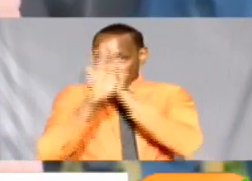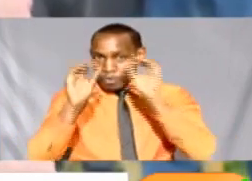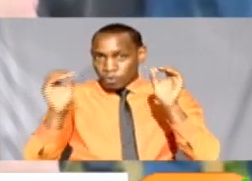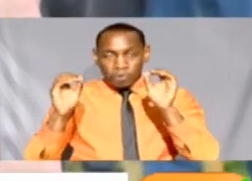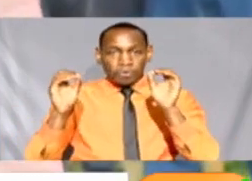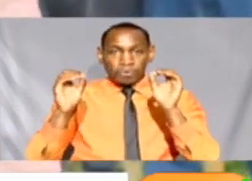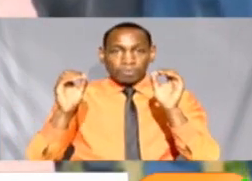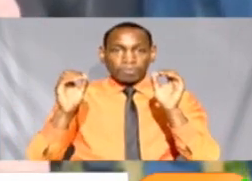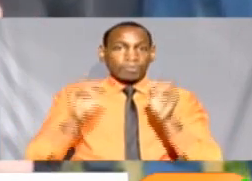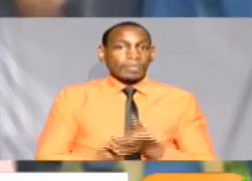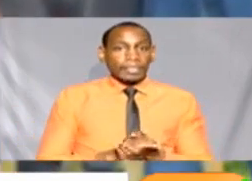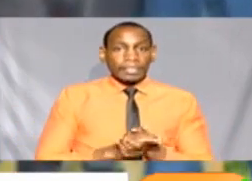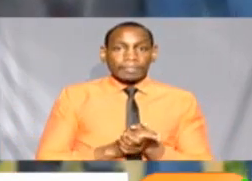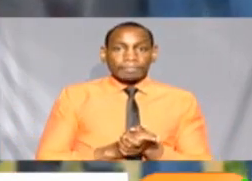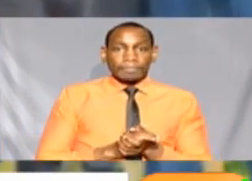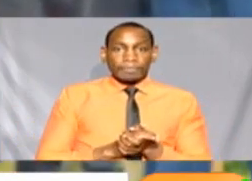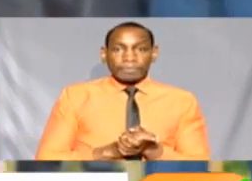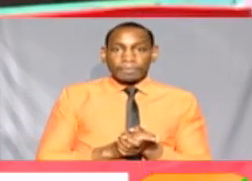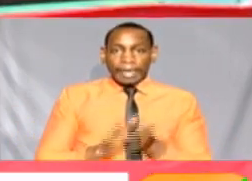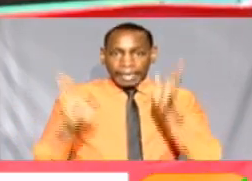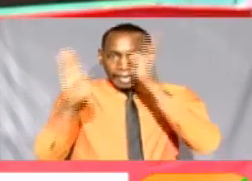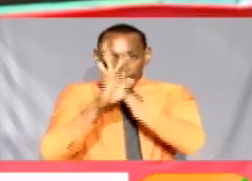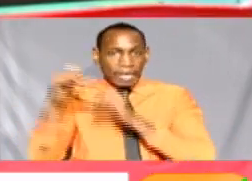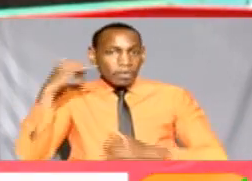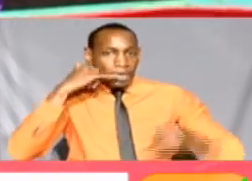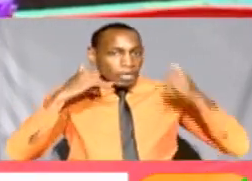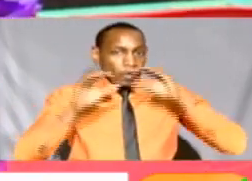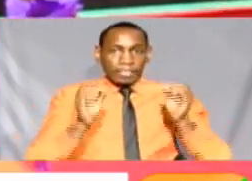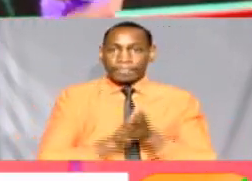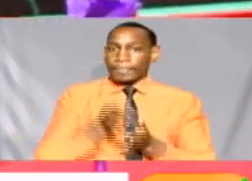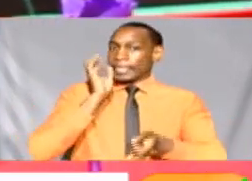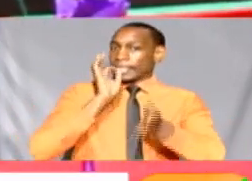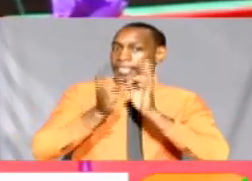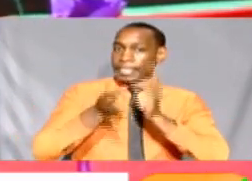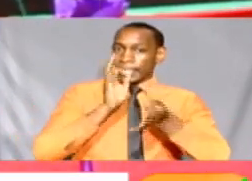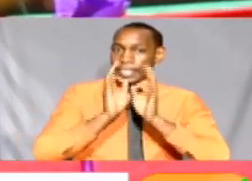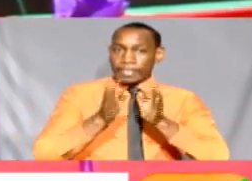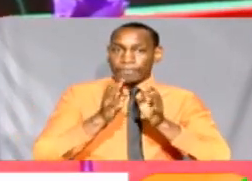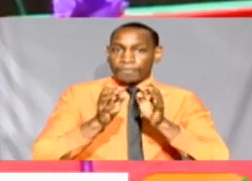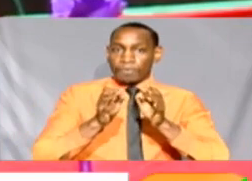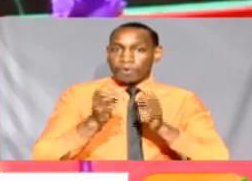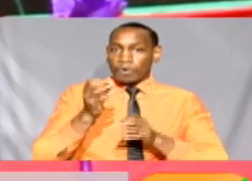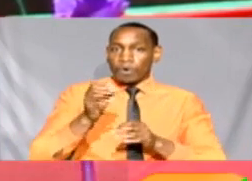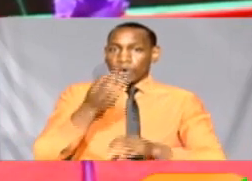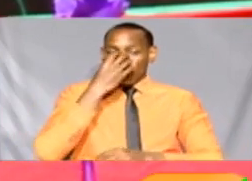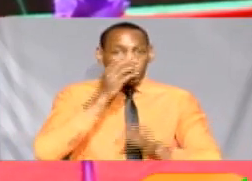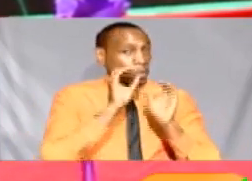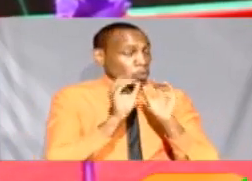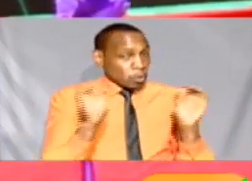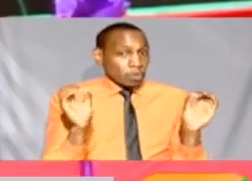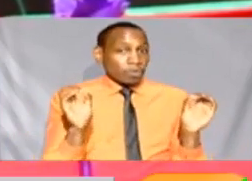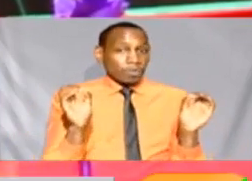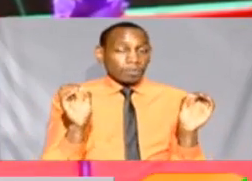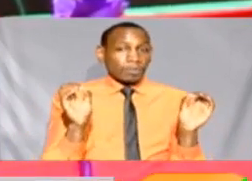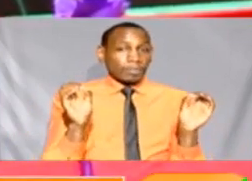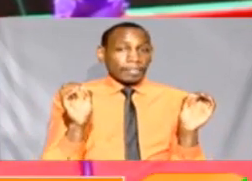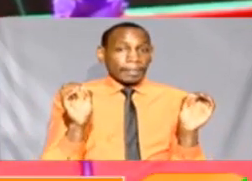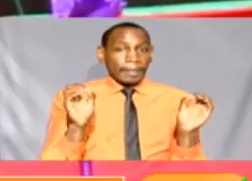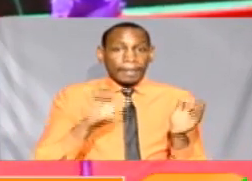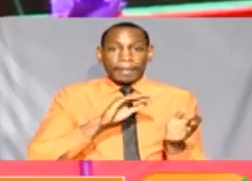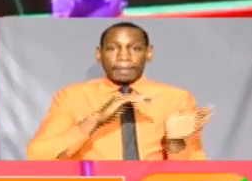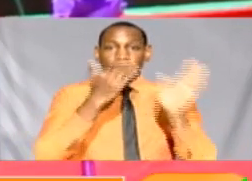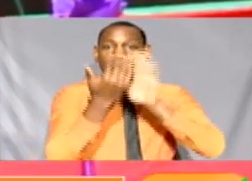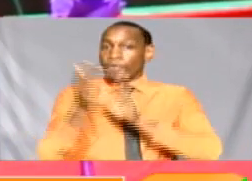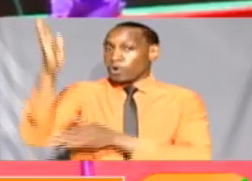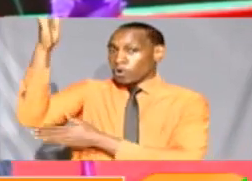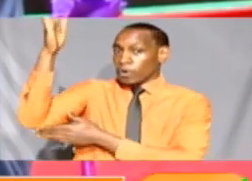behind shadows and behind telephone calls. If it was not for William Samoei Ruto, Bere ya